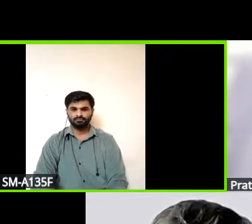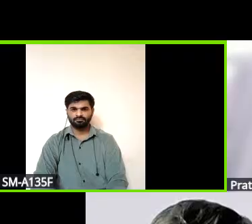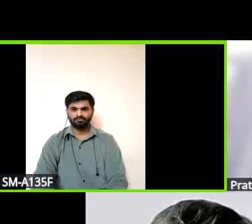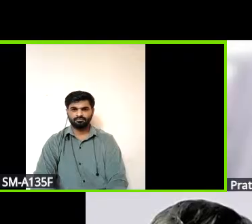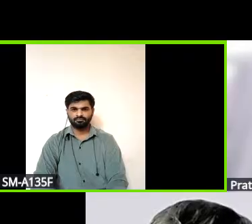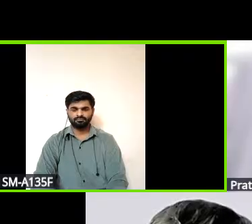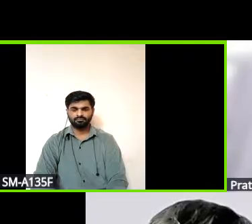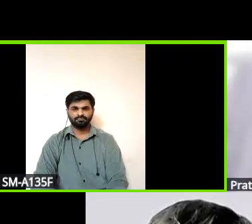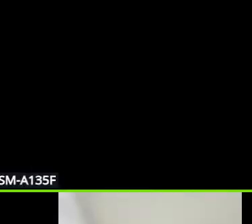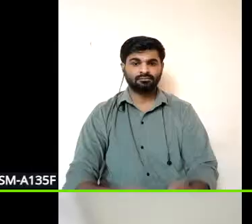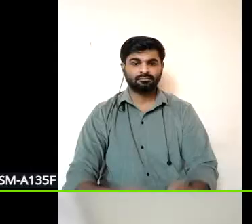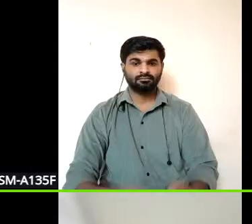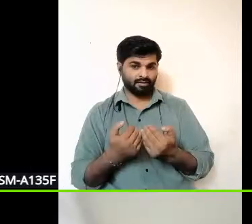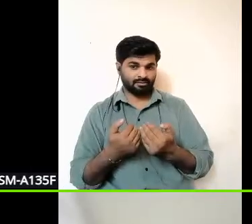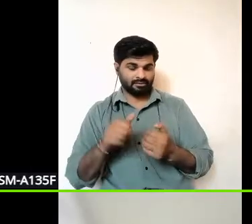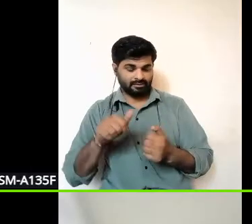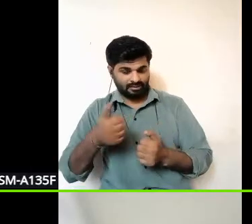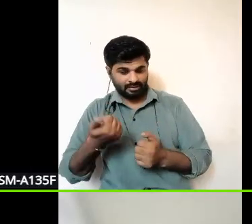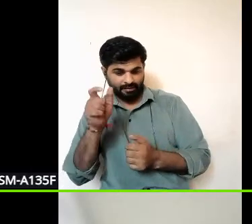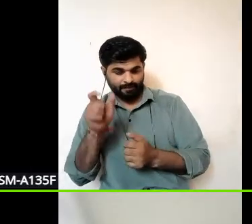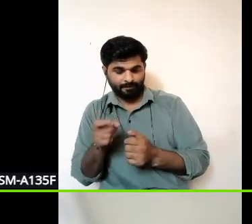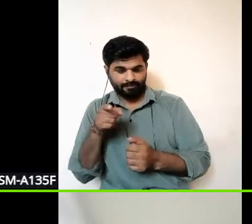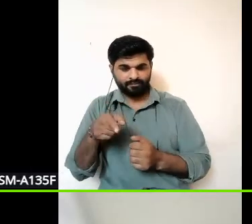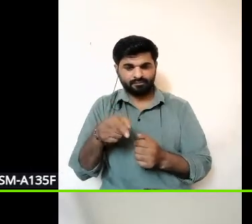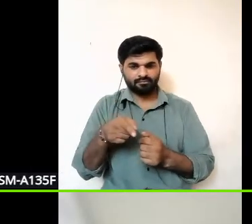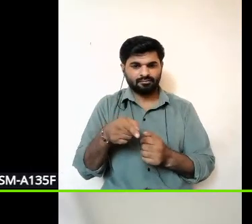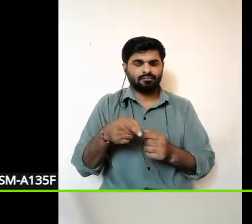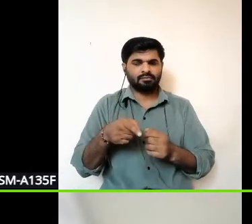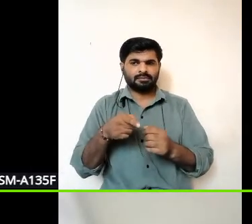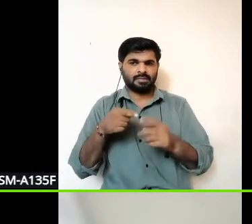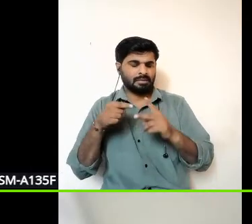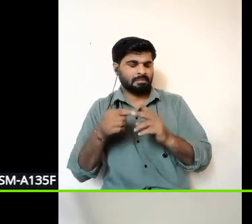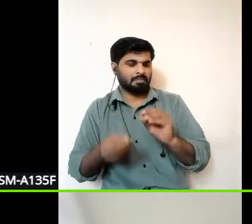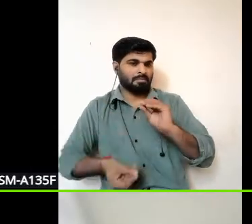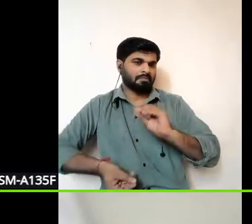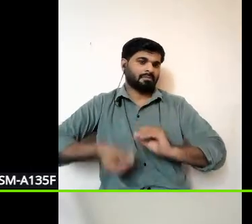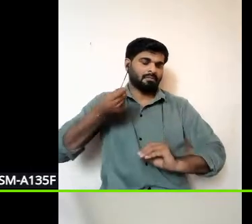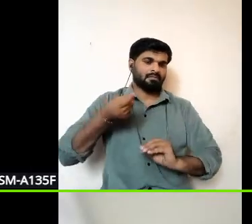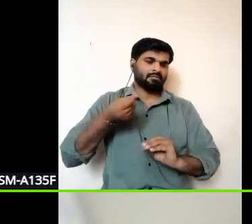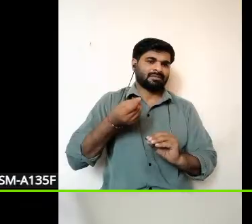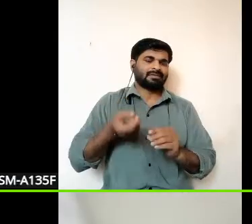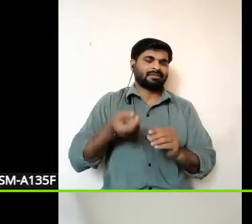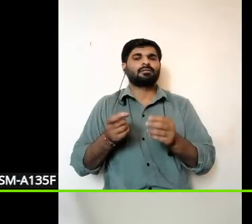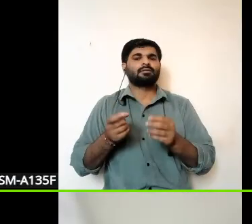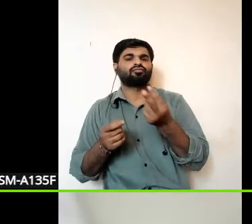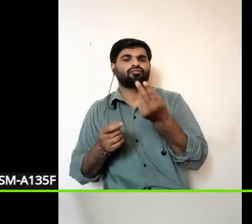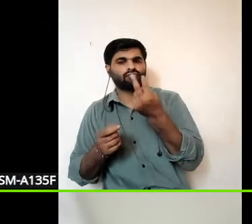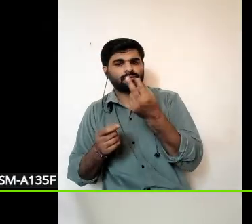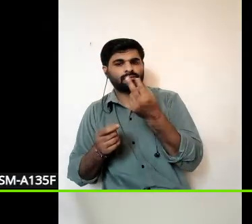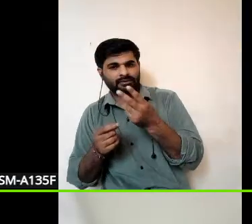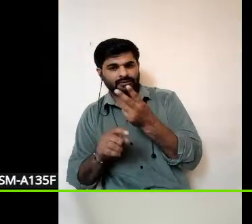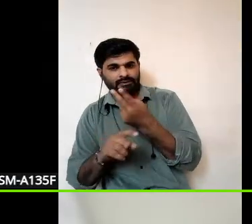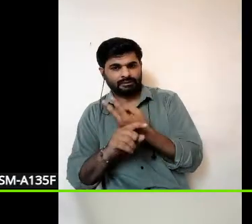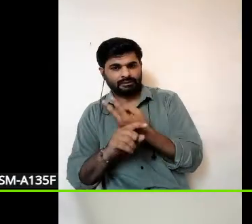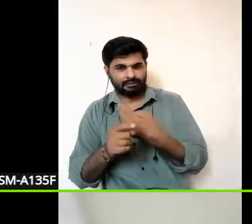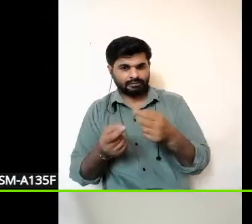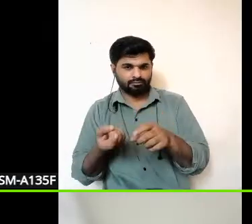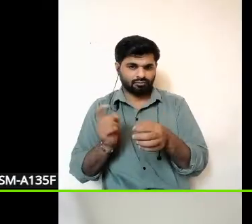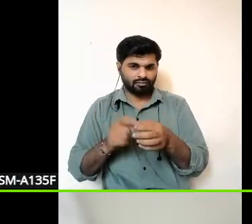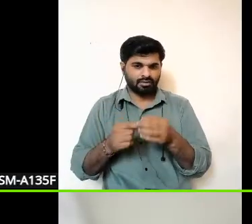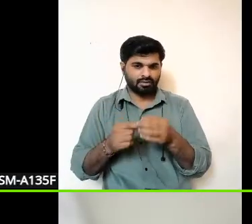Dr. Shruti Mahapatra is a bit unwell, so she could not join. But thank you, Smita, Rama, and